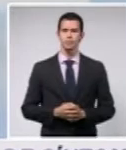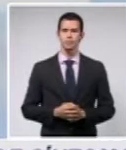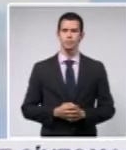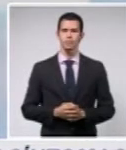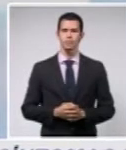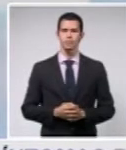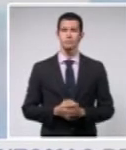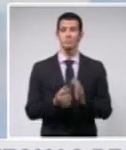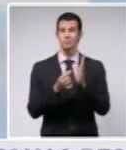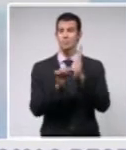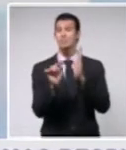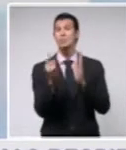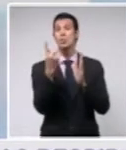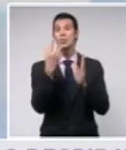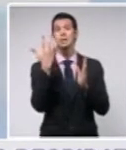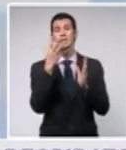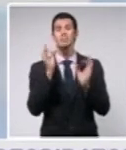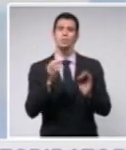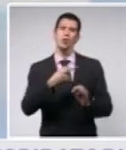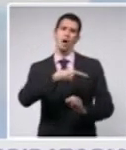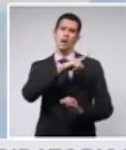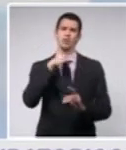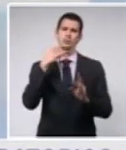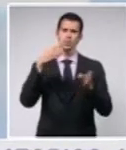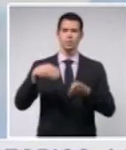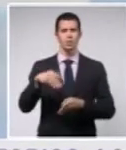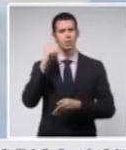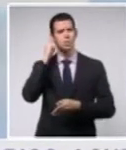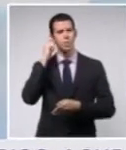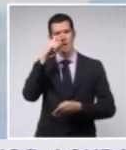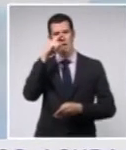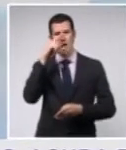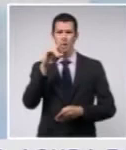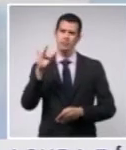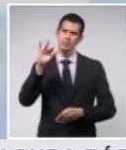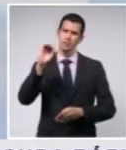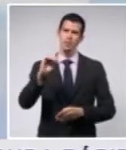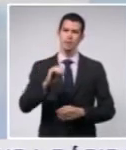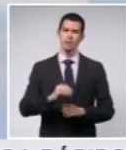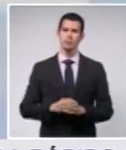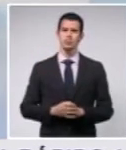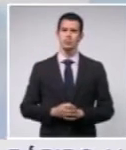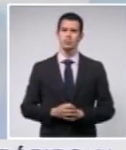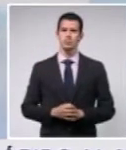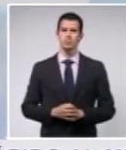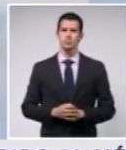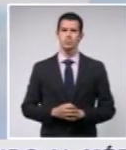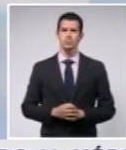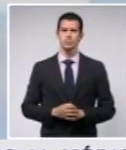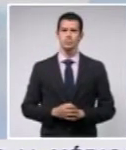island rises to 123, with a mortality rate of